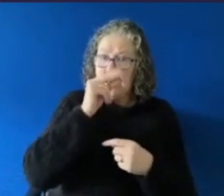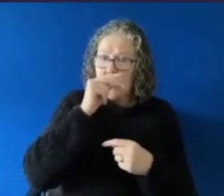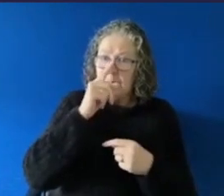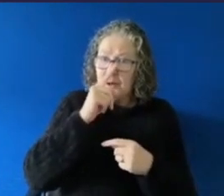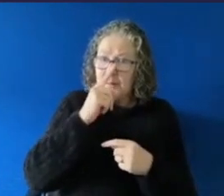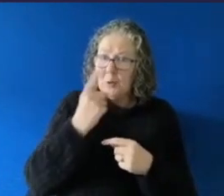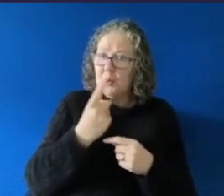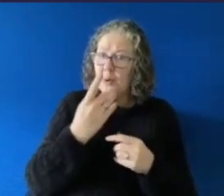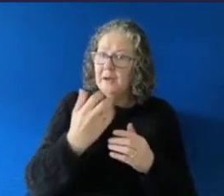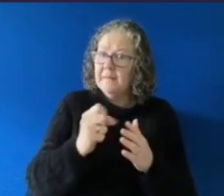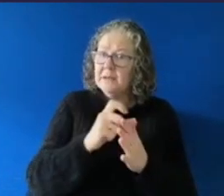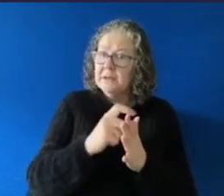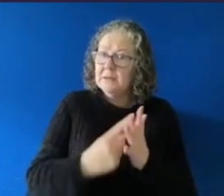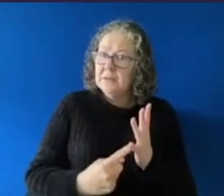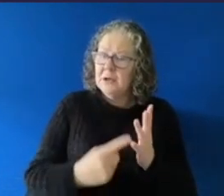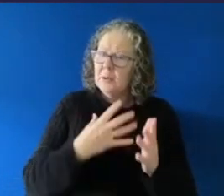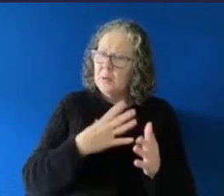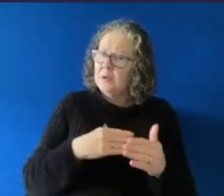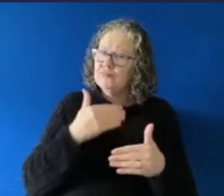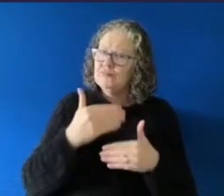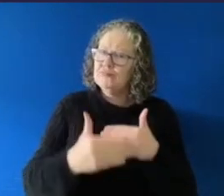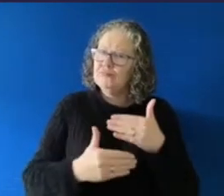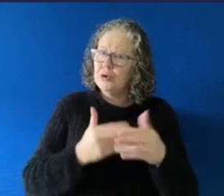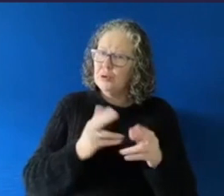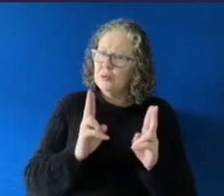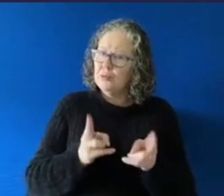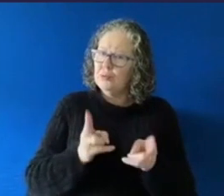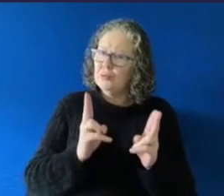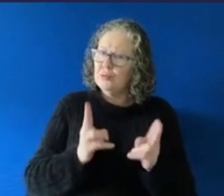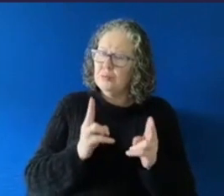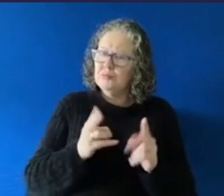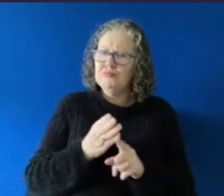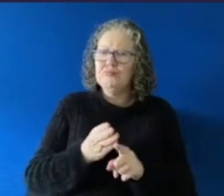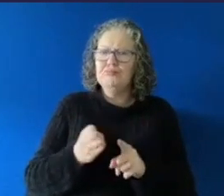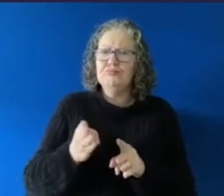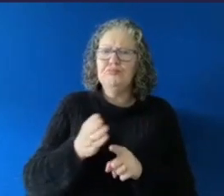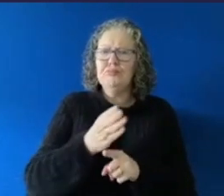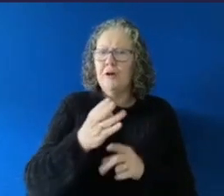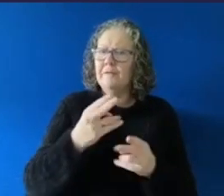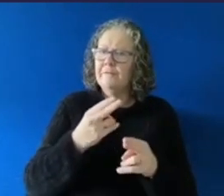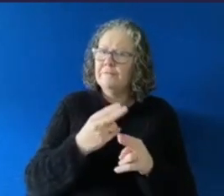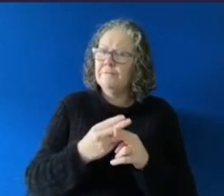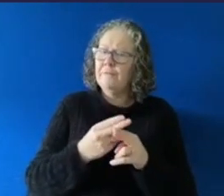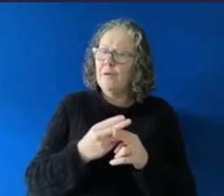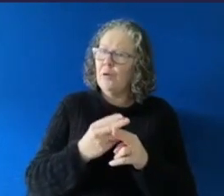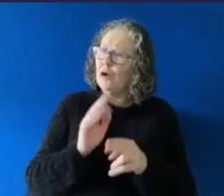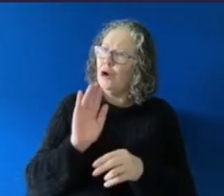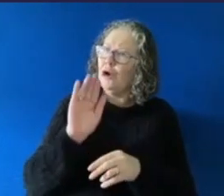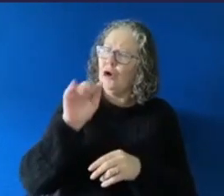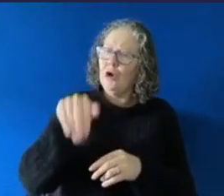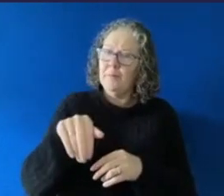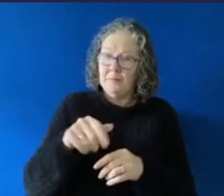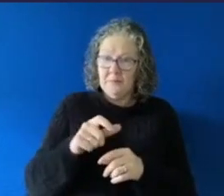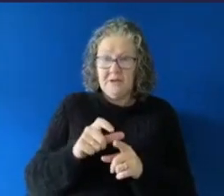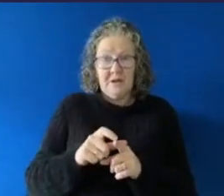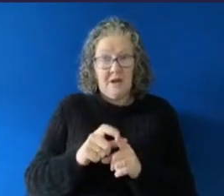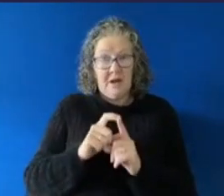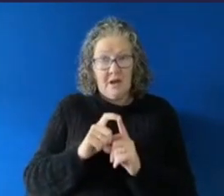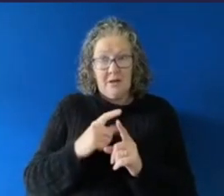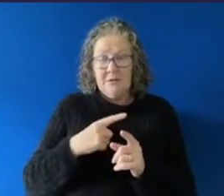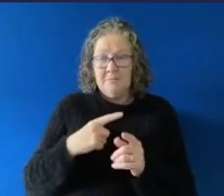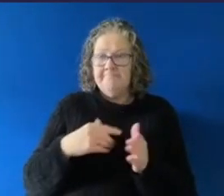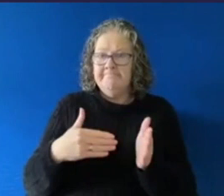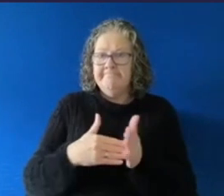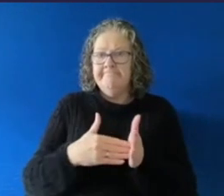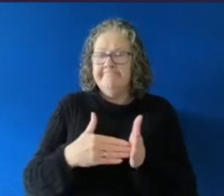is to keep on those ordinary pathways to home. And that challenge is difficult when there's always things that are wanting to knock